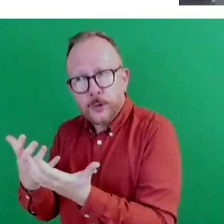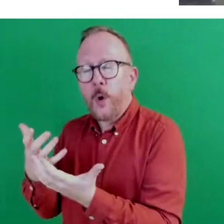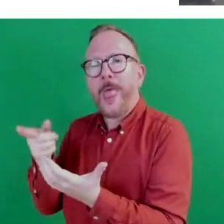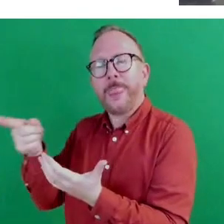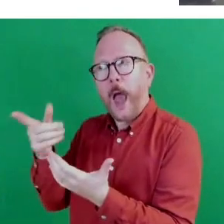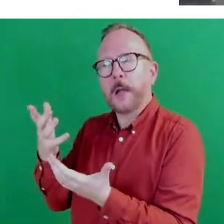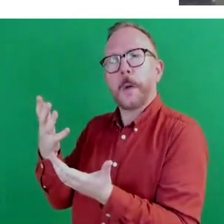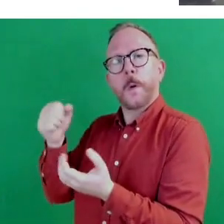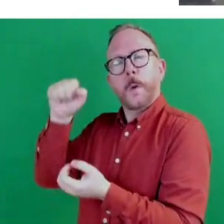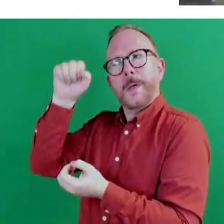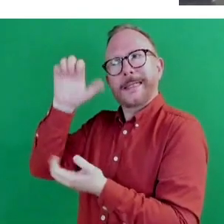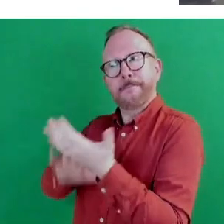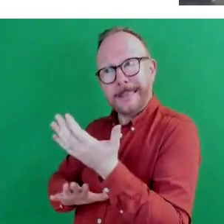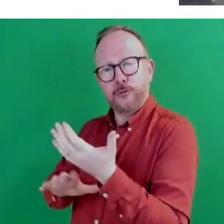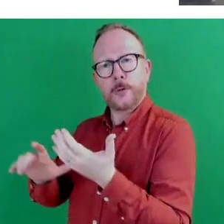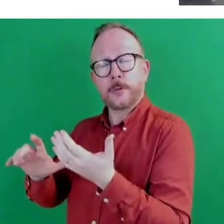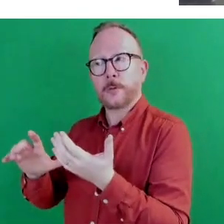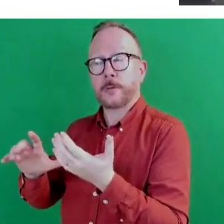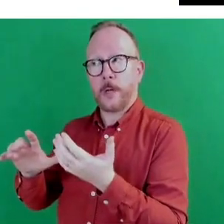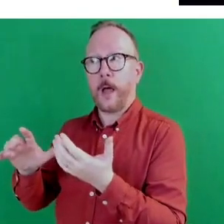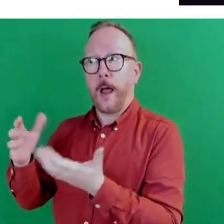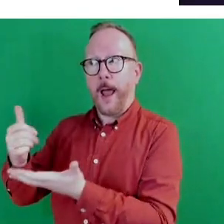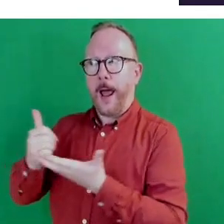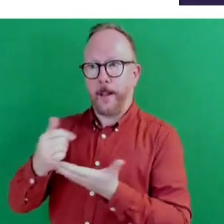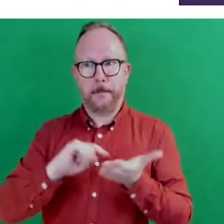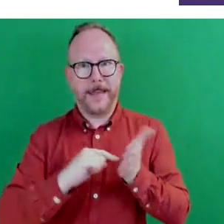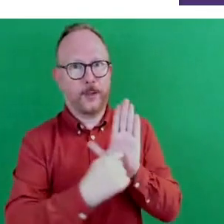to be able to apply for the PWP job.